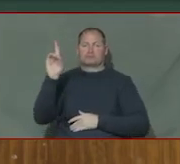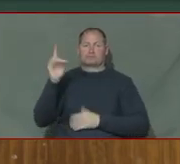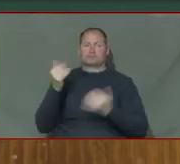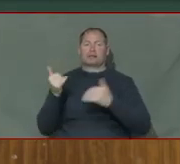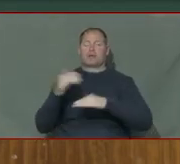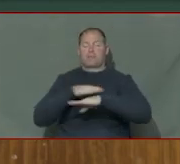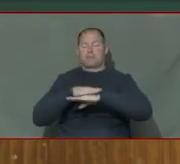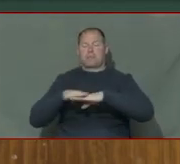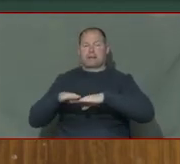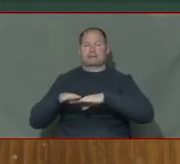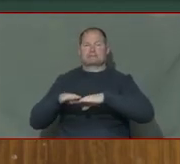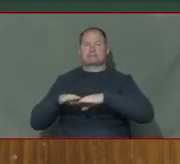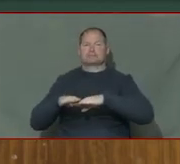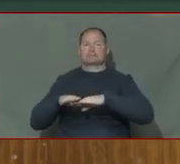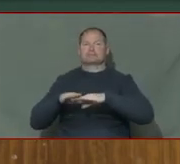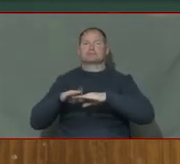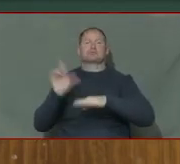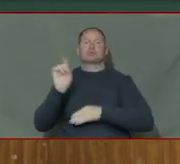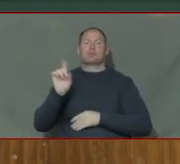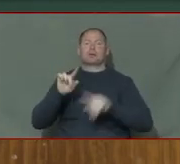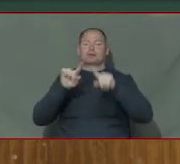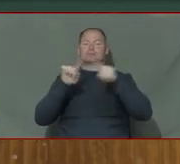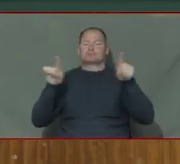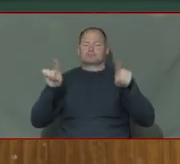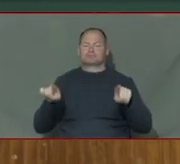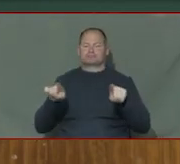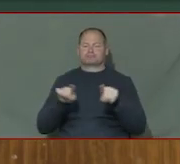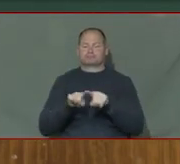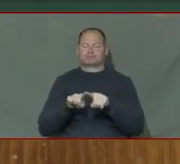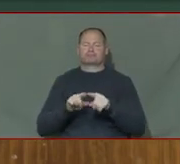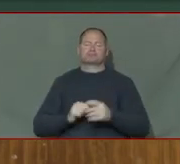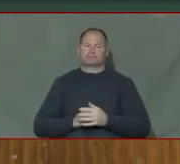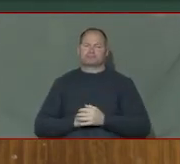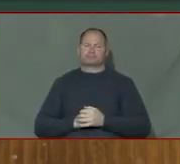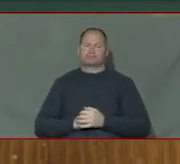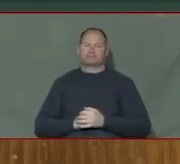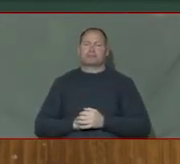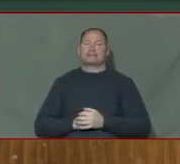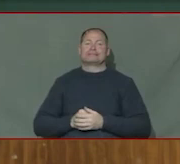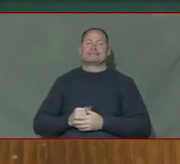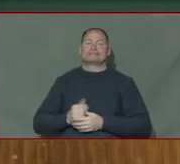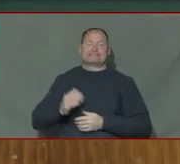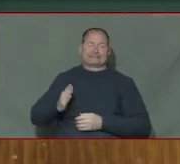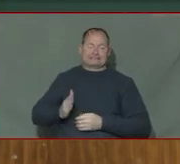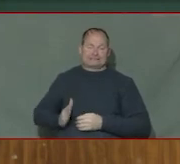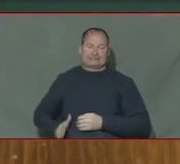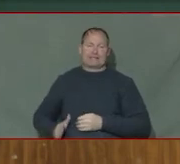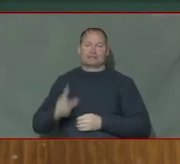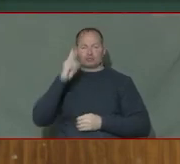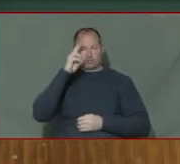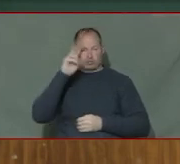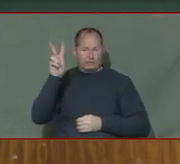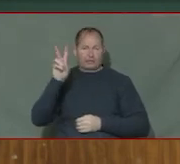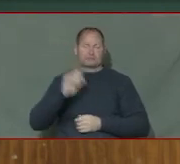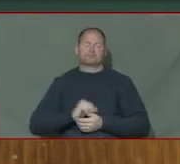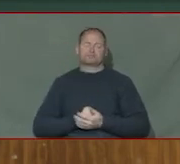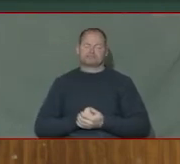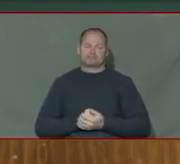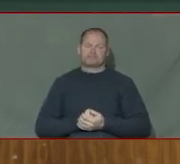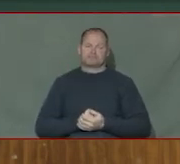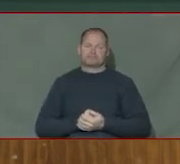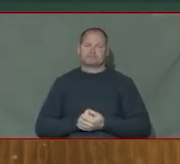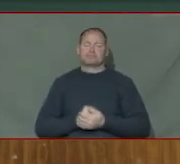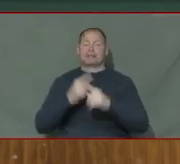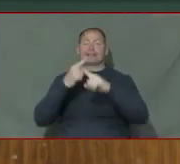square. So the volume is the area of a square, which is side squared, correct? Side squared, times